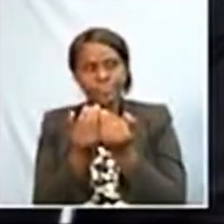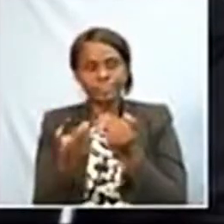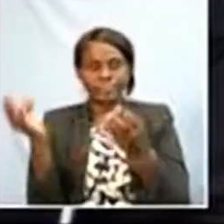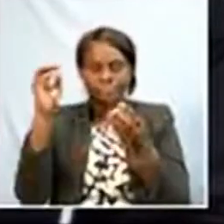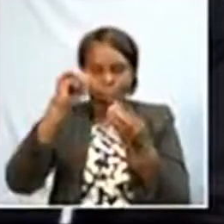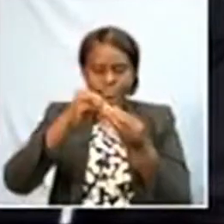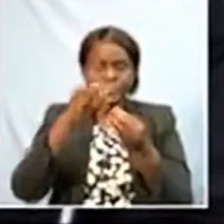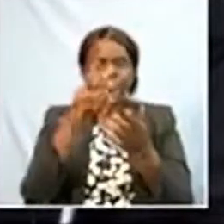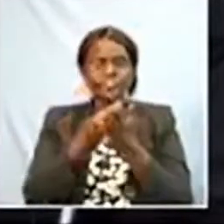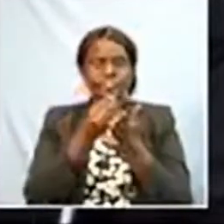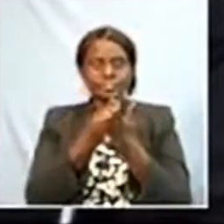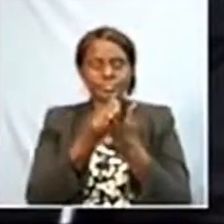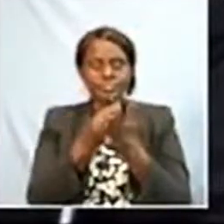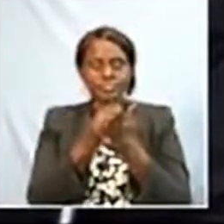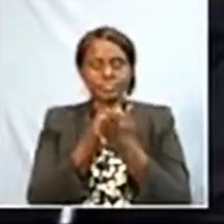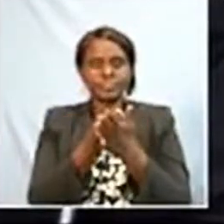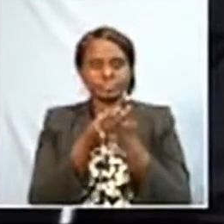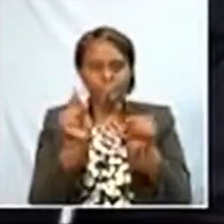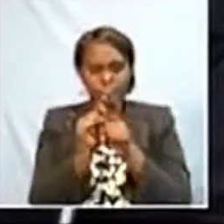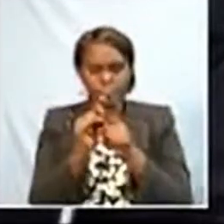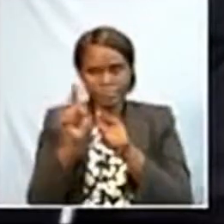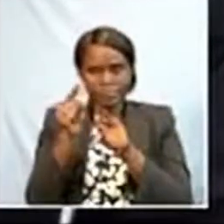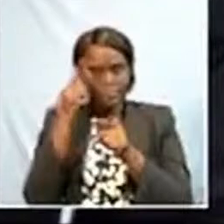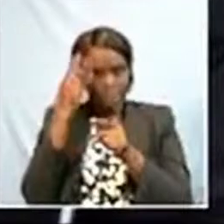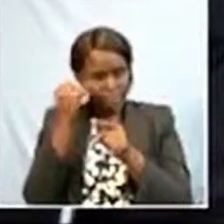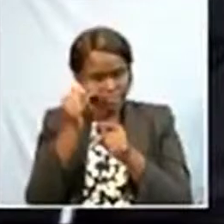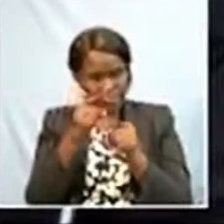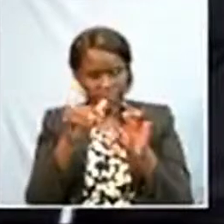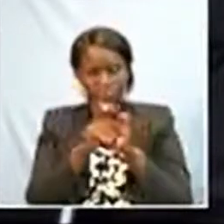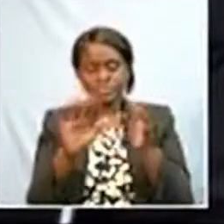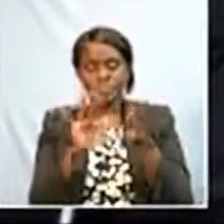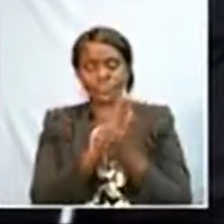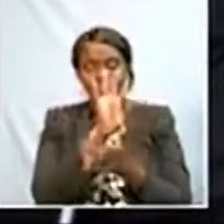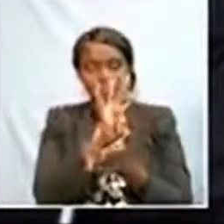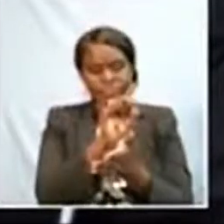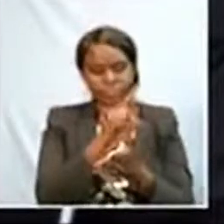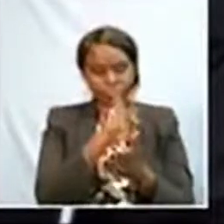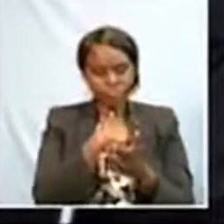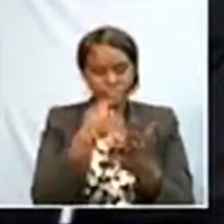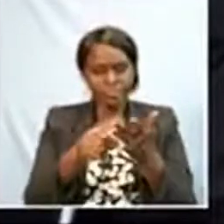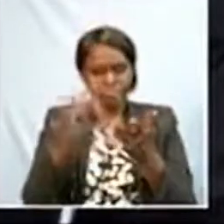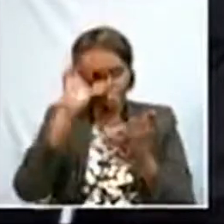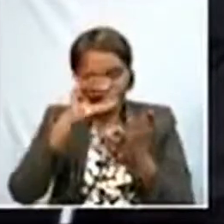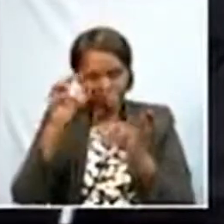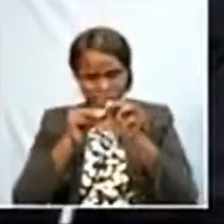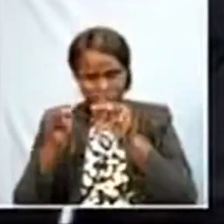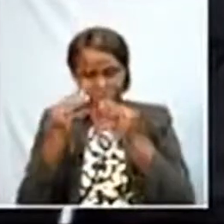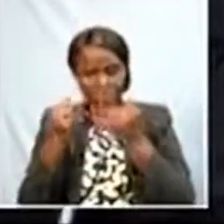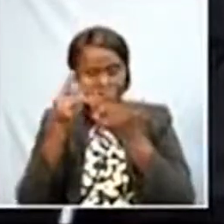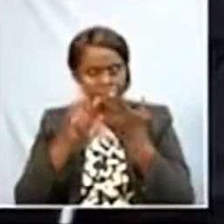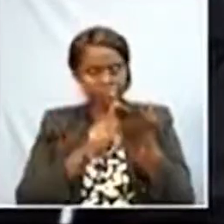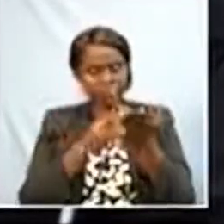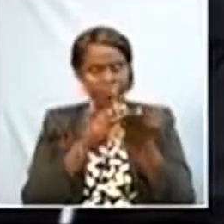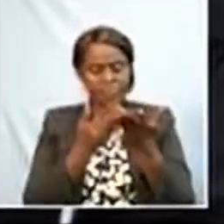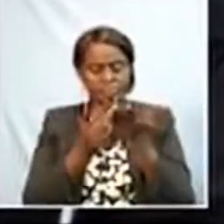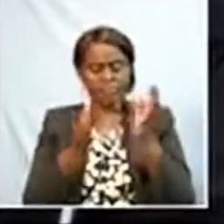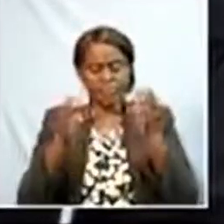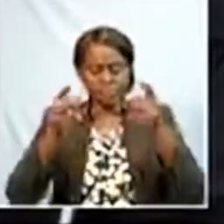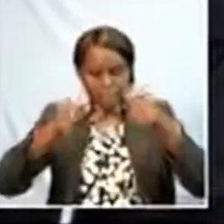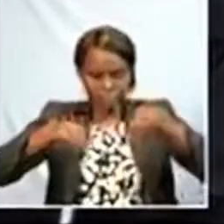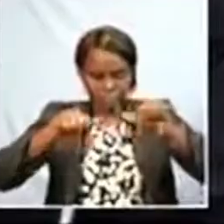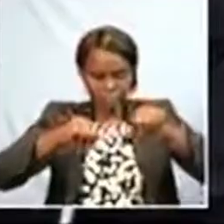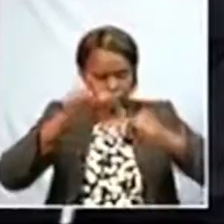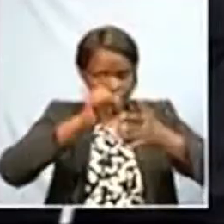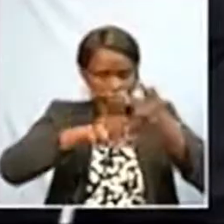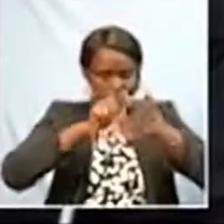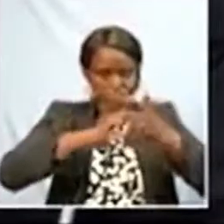additional funding. The reasoning is on page 4. They had to look, management wishes to report that council made an assessment of the cost